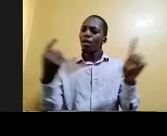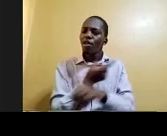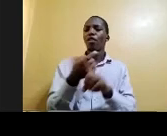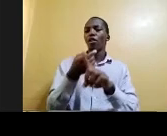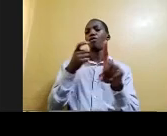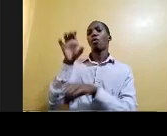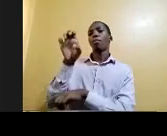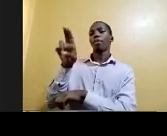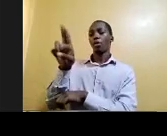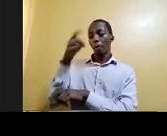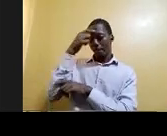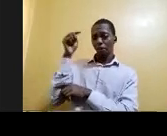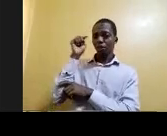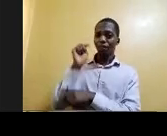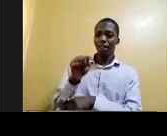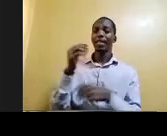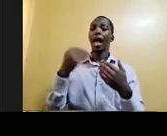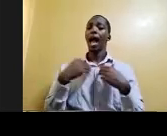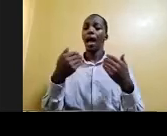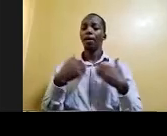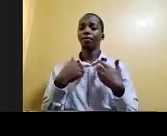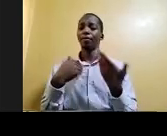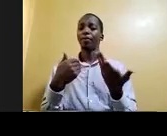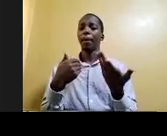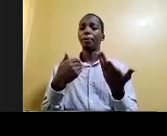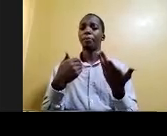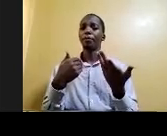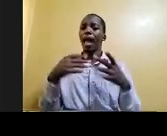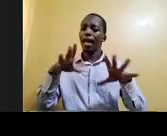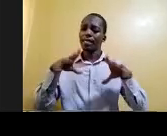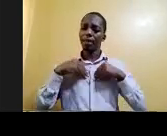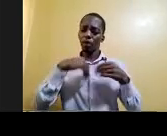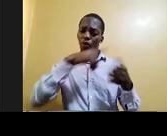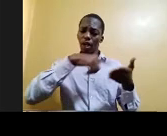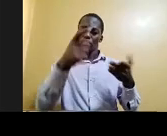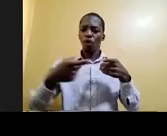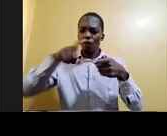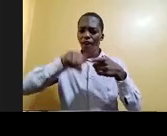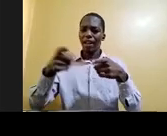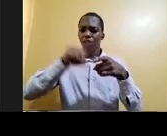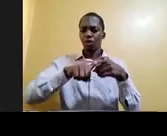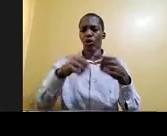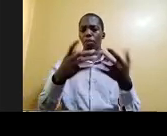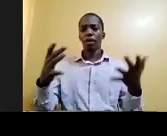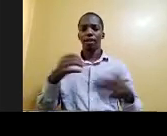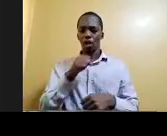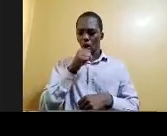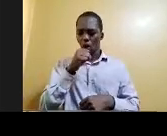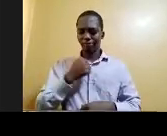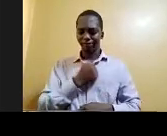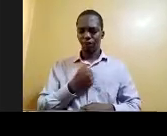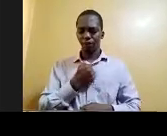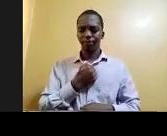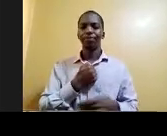made to allow the authorization of additional products. Sorry, excuse me. But it's not really